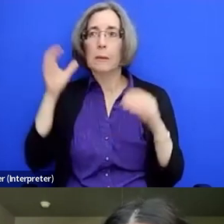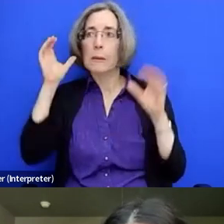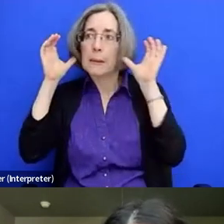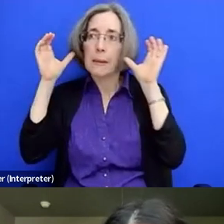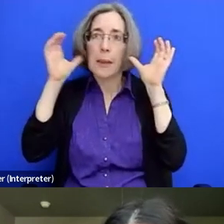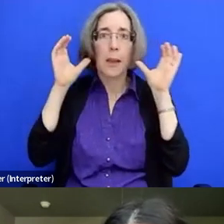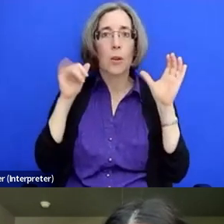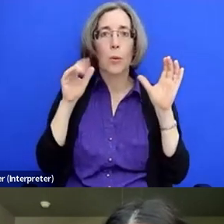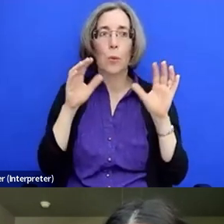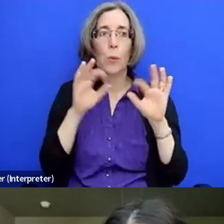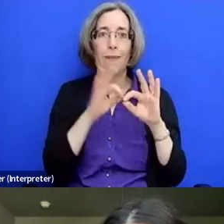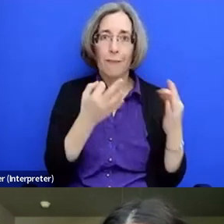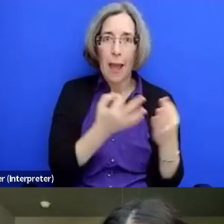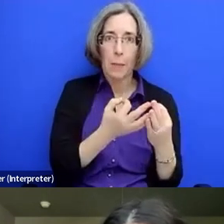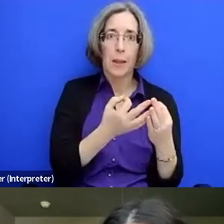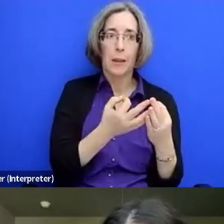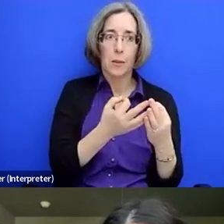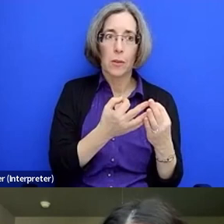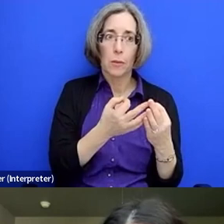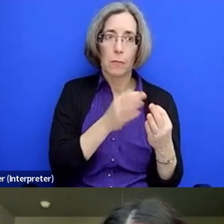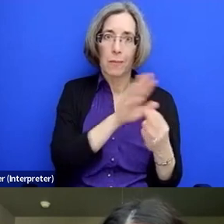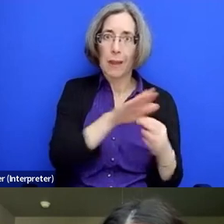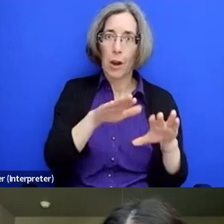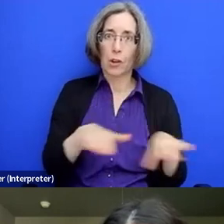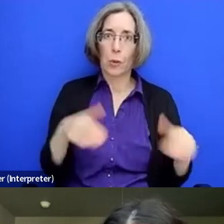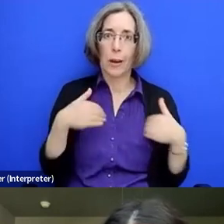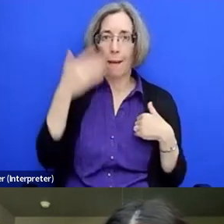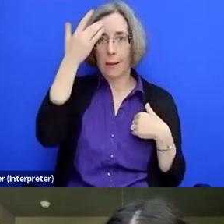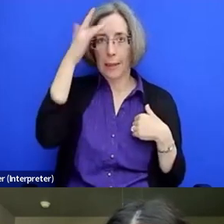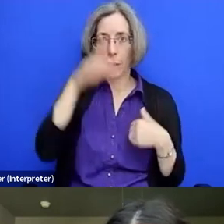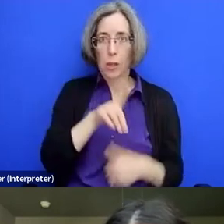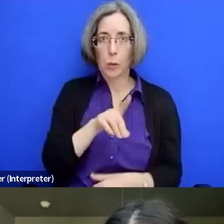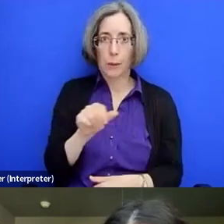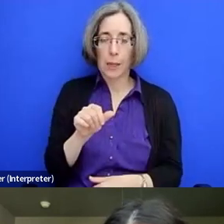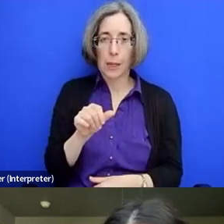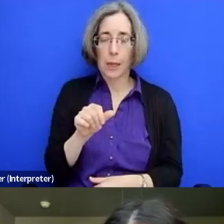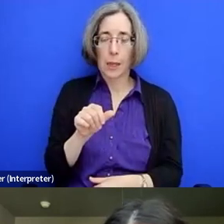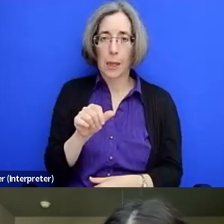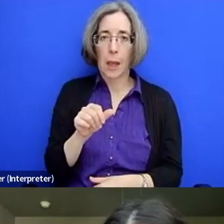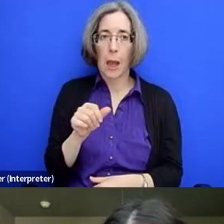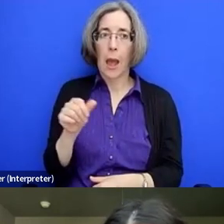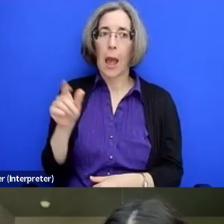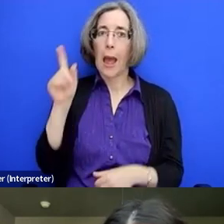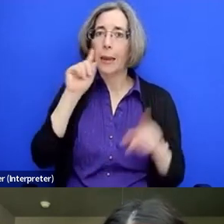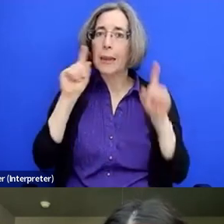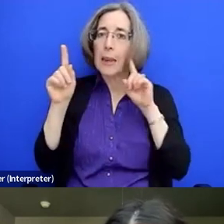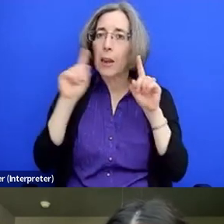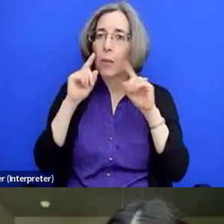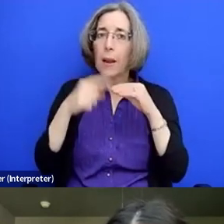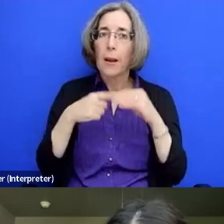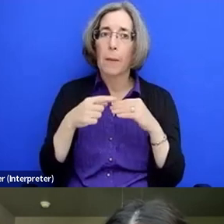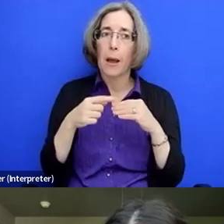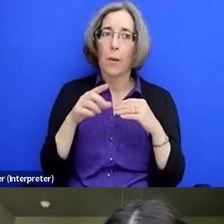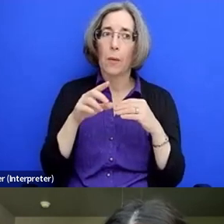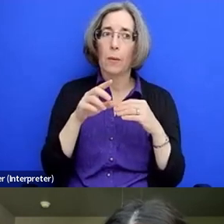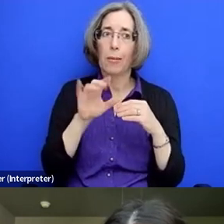families of children with intellectual disability and hearing about the disability and